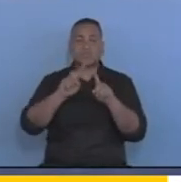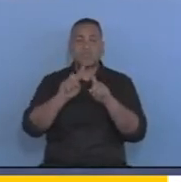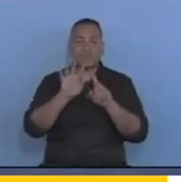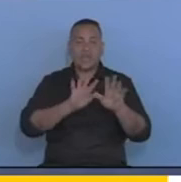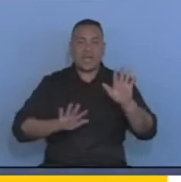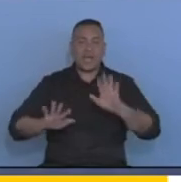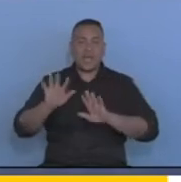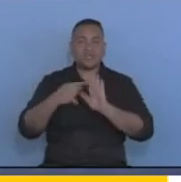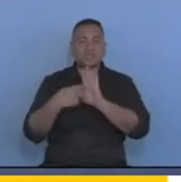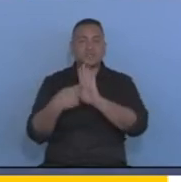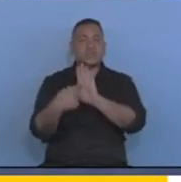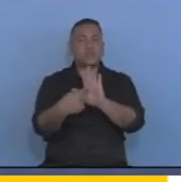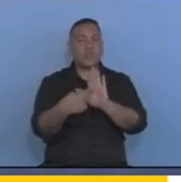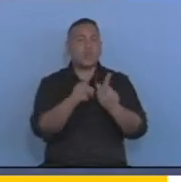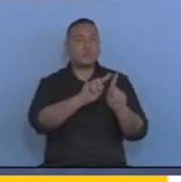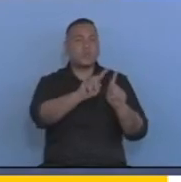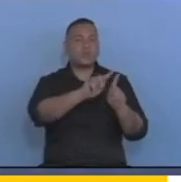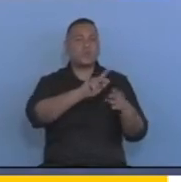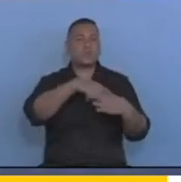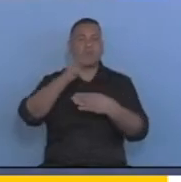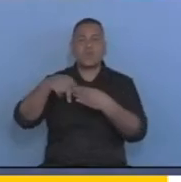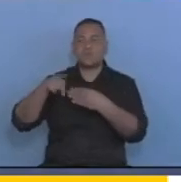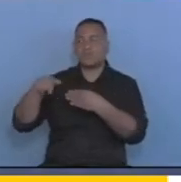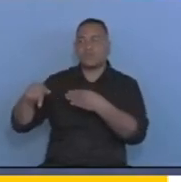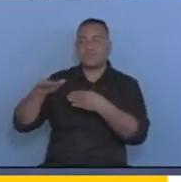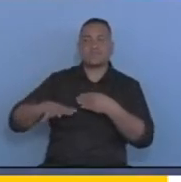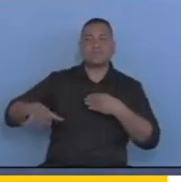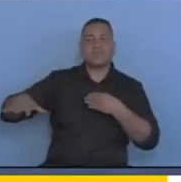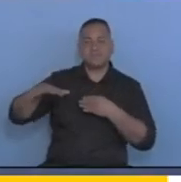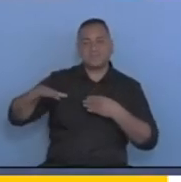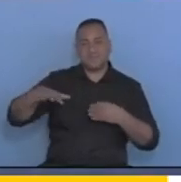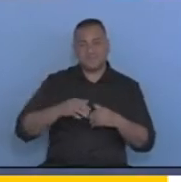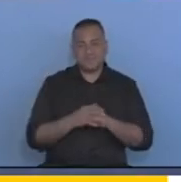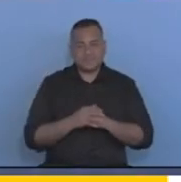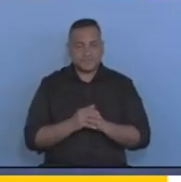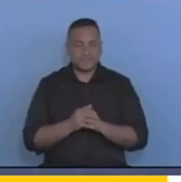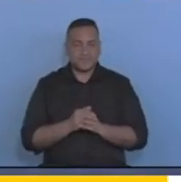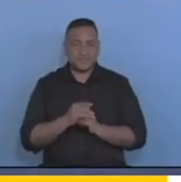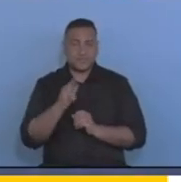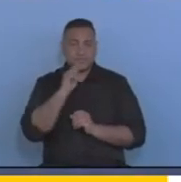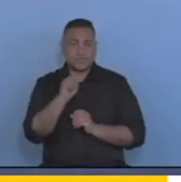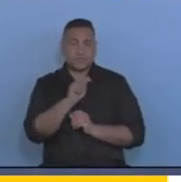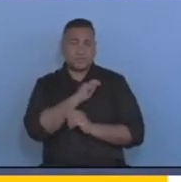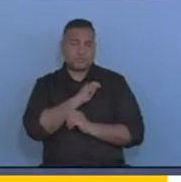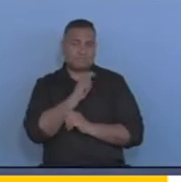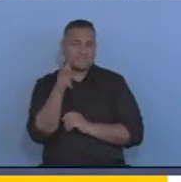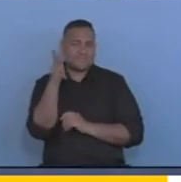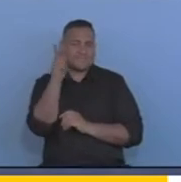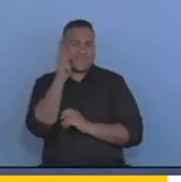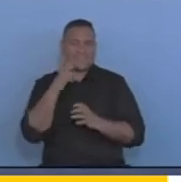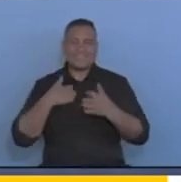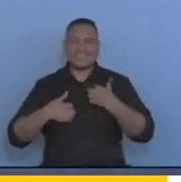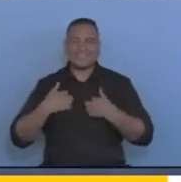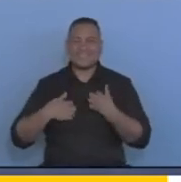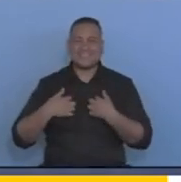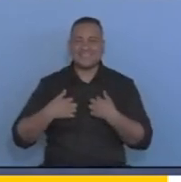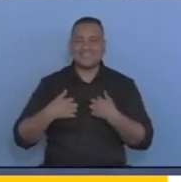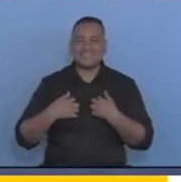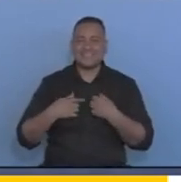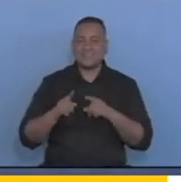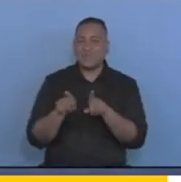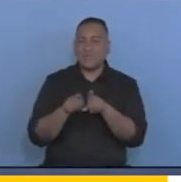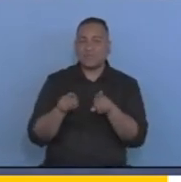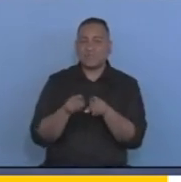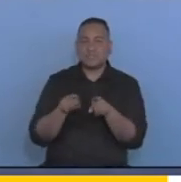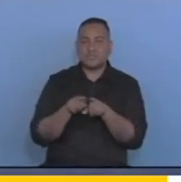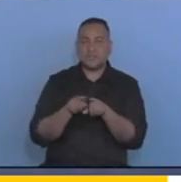projects that are within the workshop. So it's quite dynamic. No, it is. And it definitely sounds exciting. You know what? And the one thing that is super